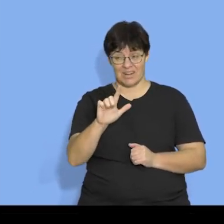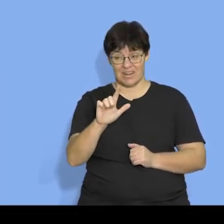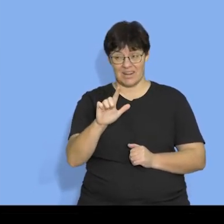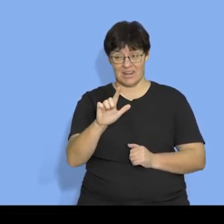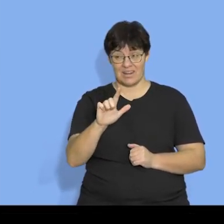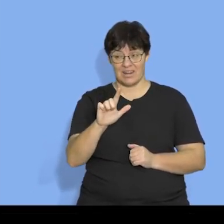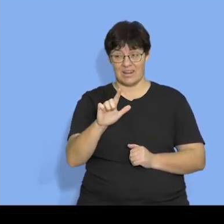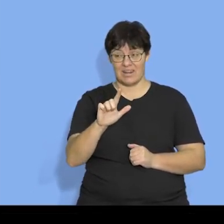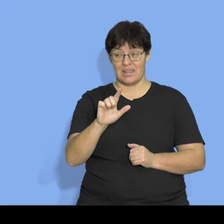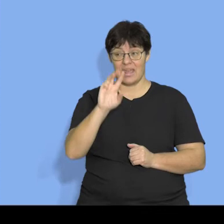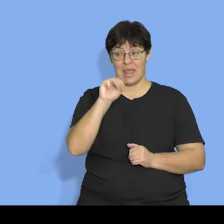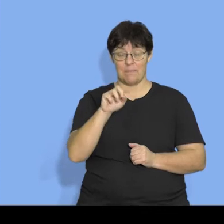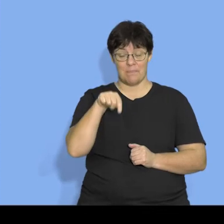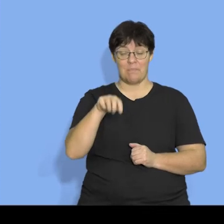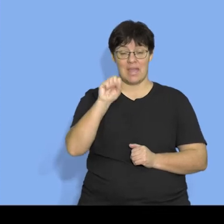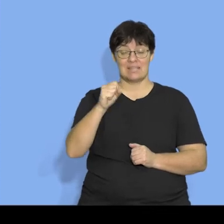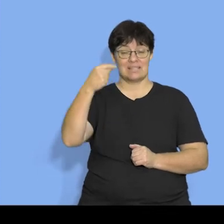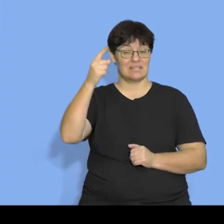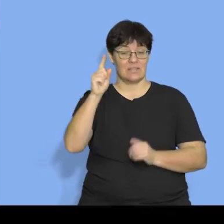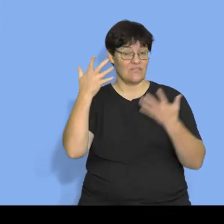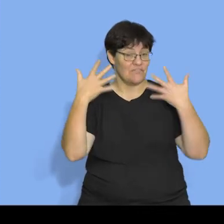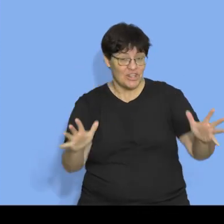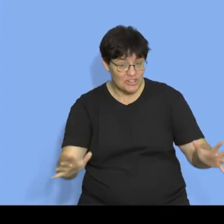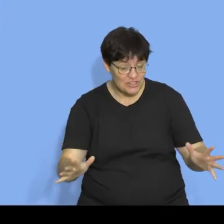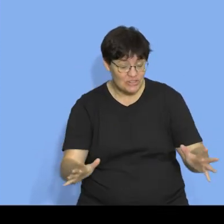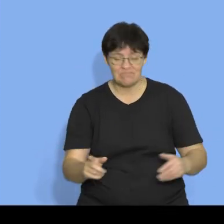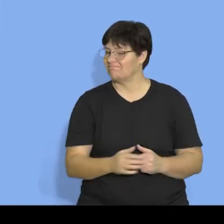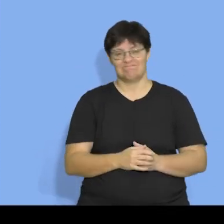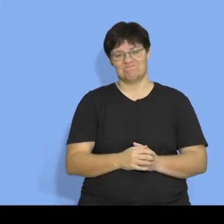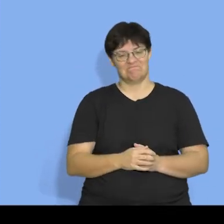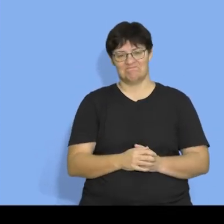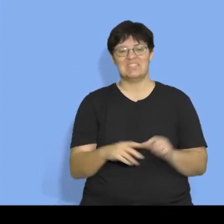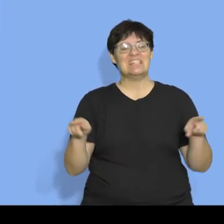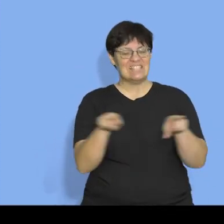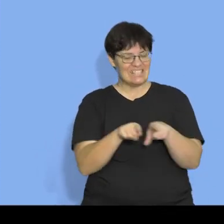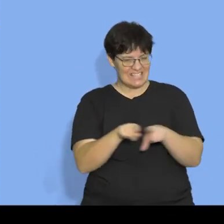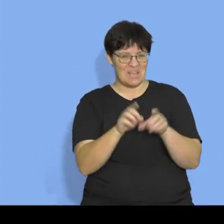But we're not done. Yes, this is the